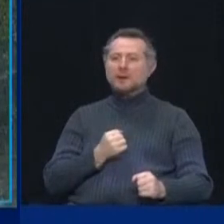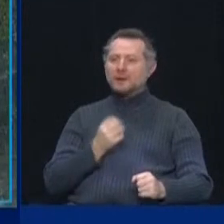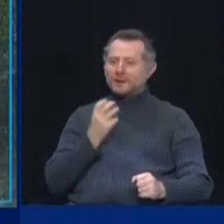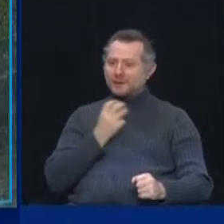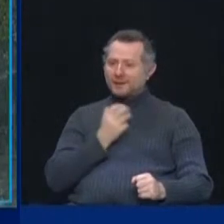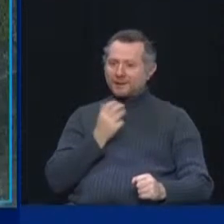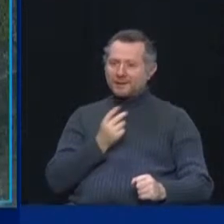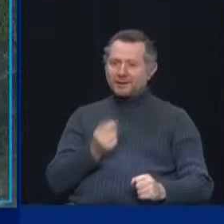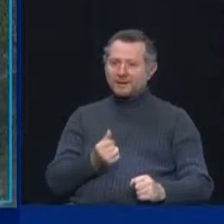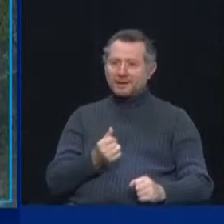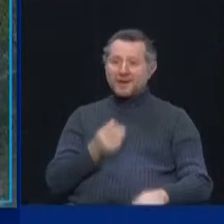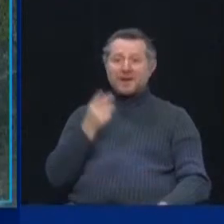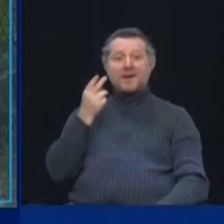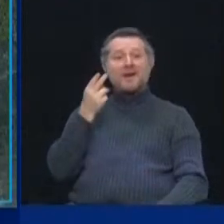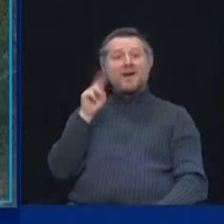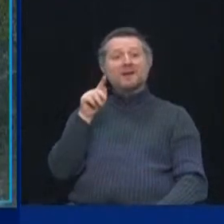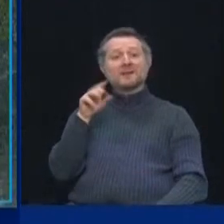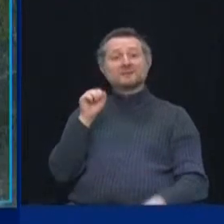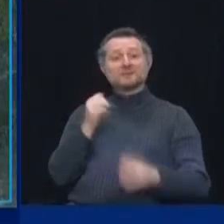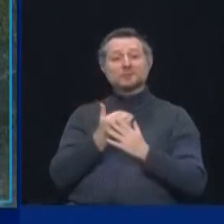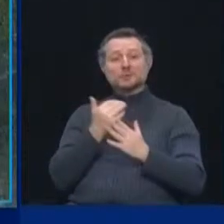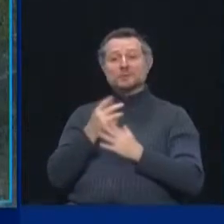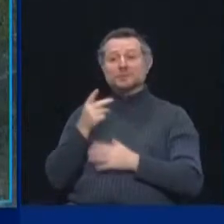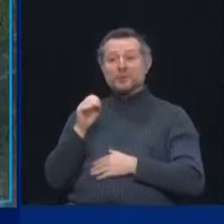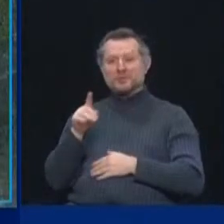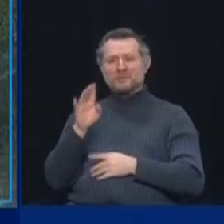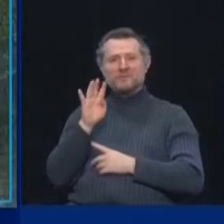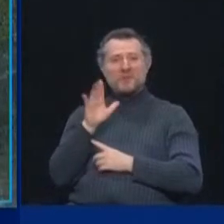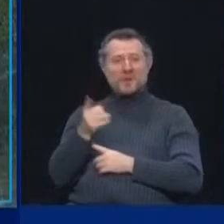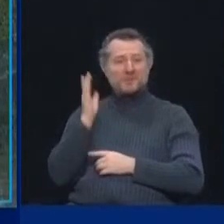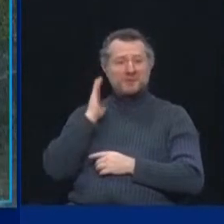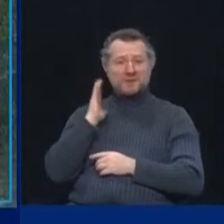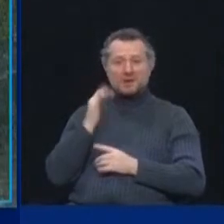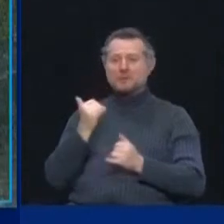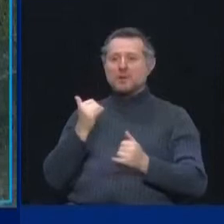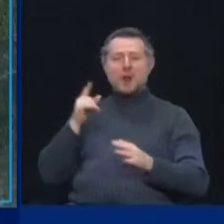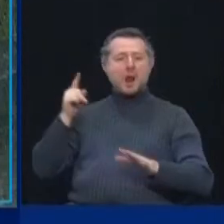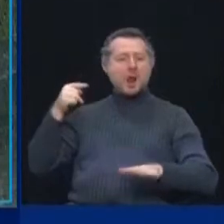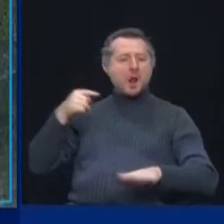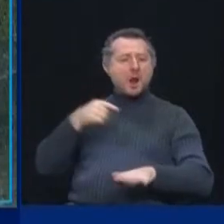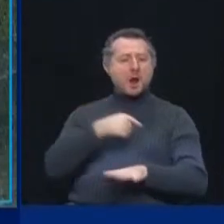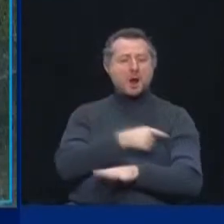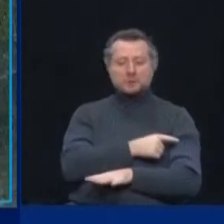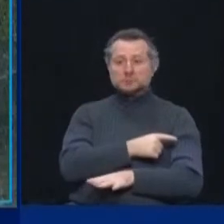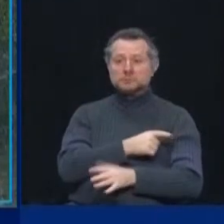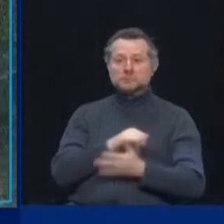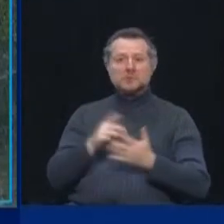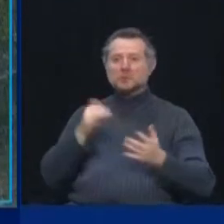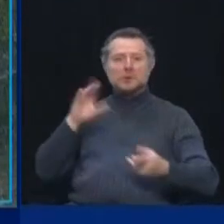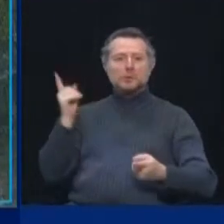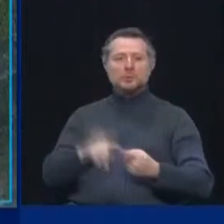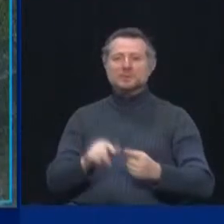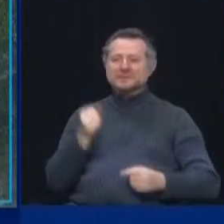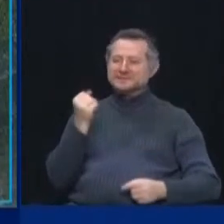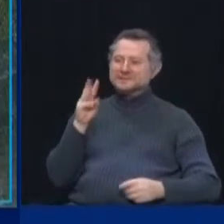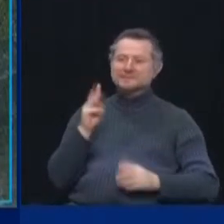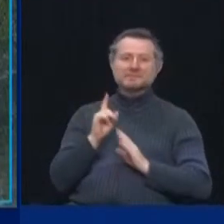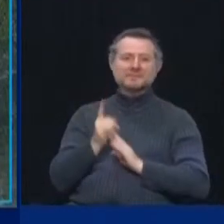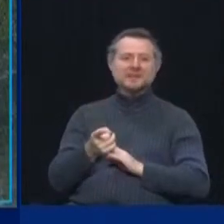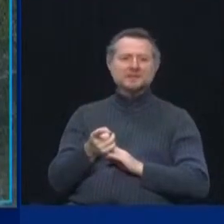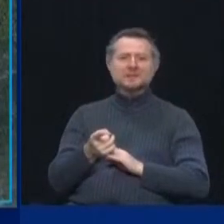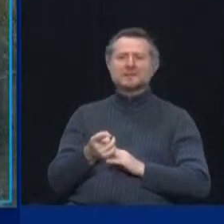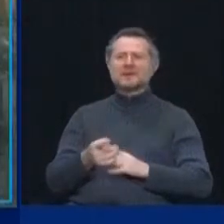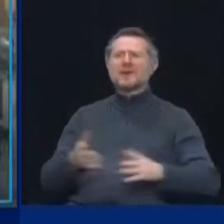Hunts Point goes from 45-minute commute to a 16-minute commute. Changes